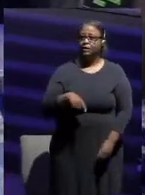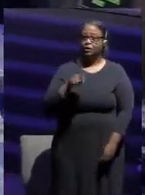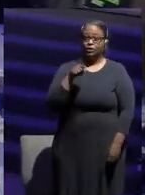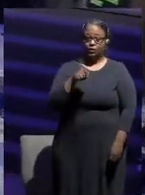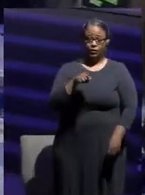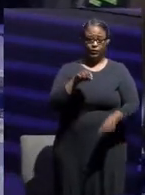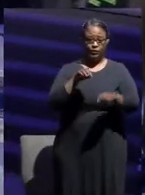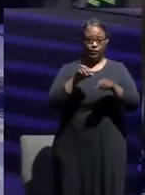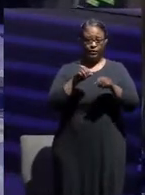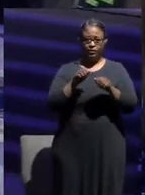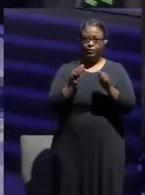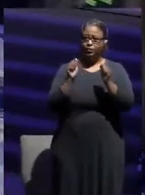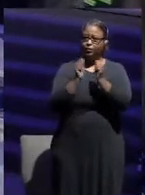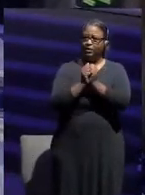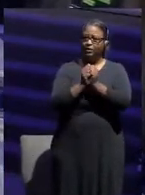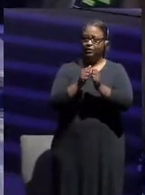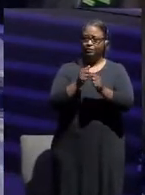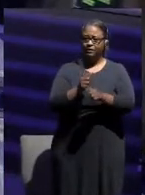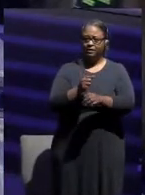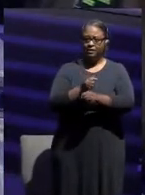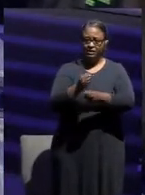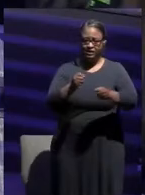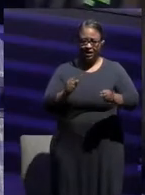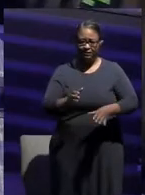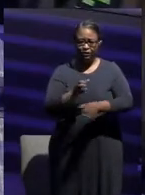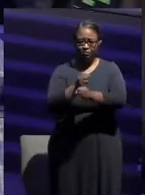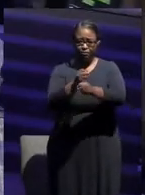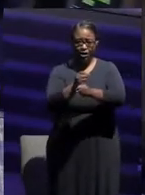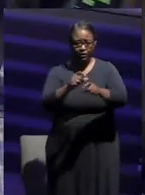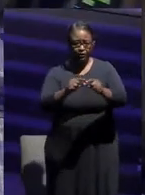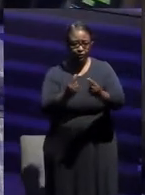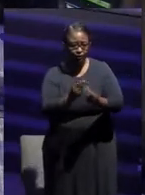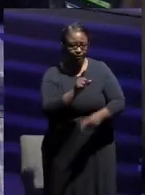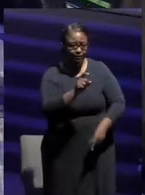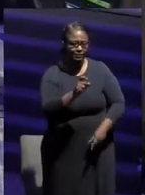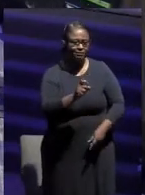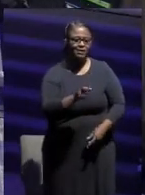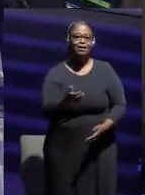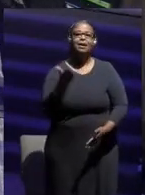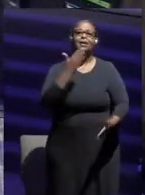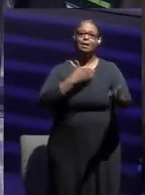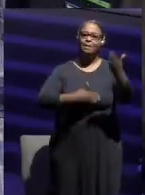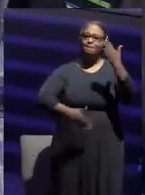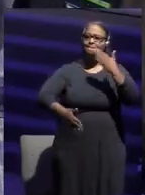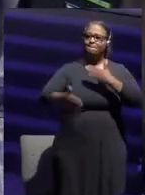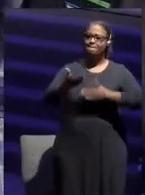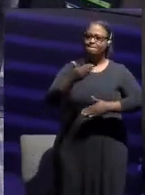it? Are you in the Savior's bride? Come and be baptized.